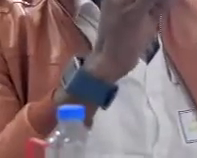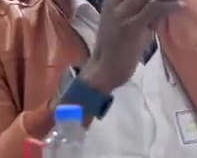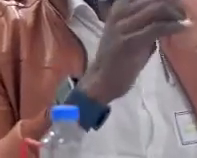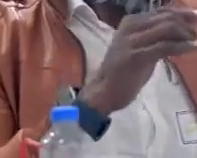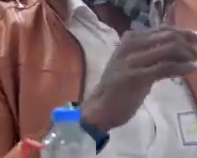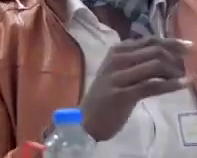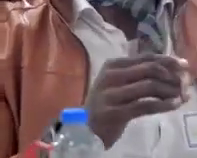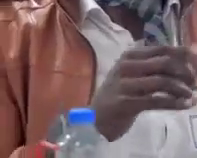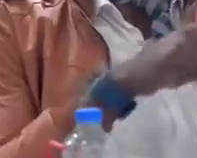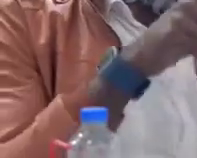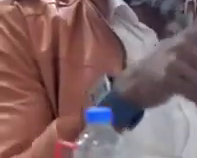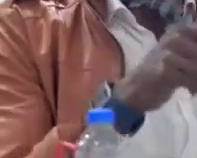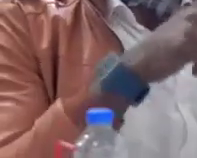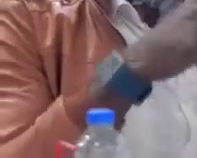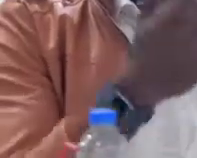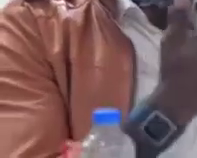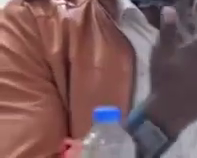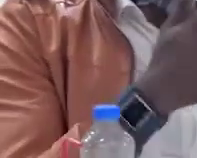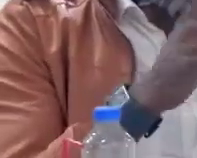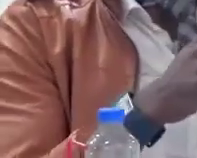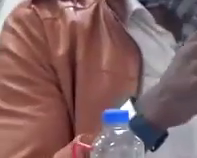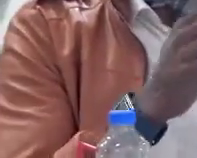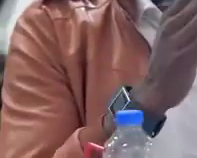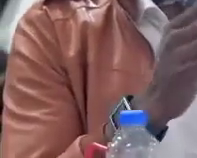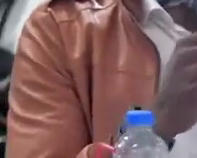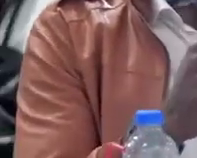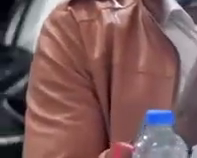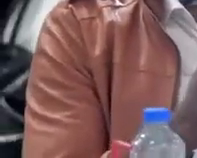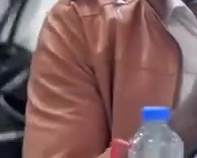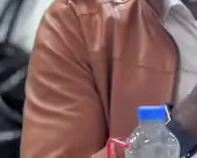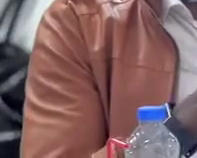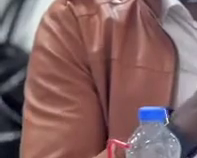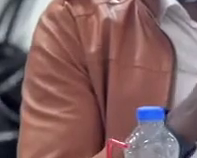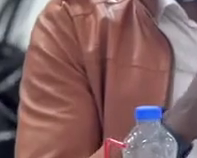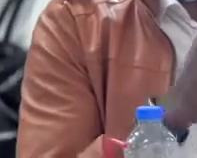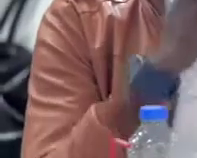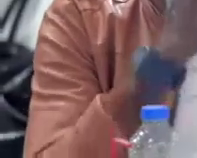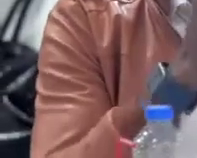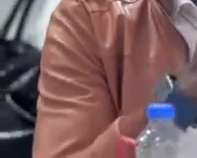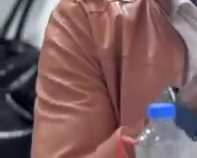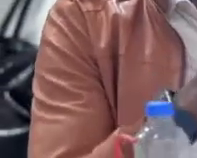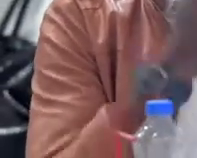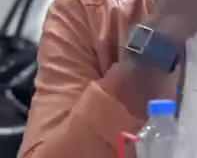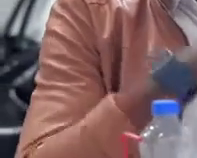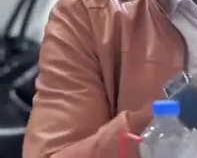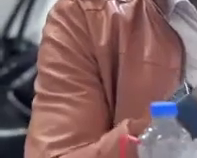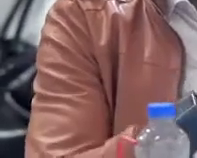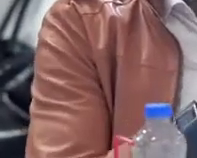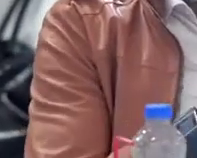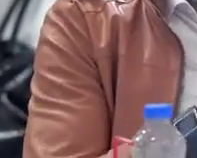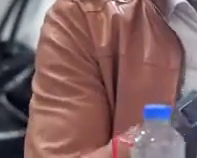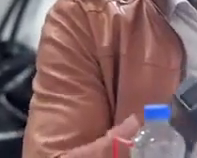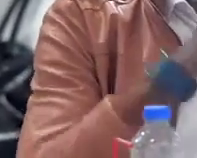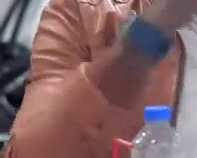The educational levels of people there. These factors, the economy, the educational level.